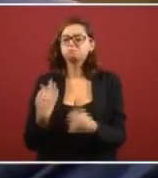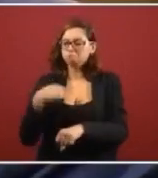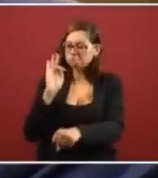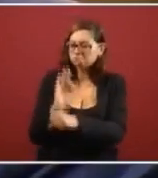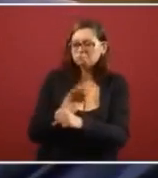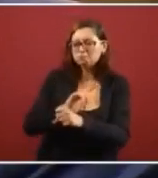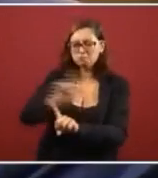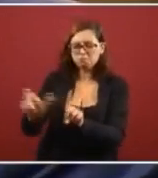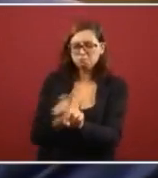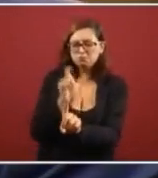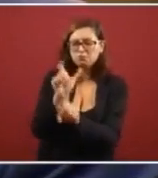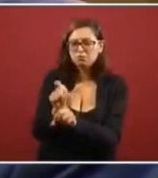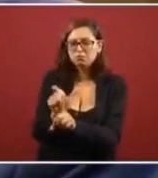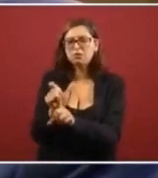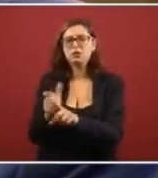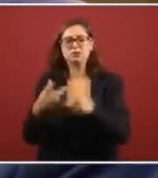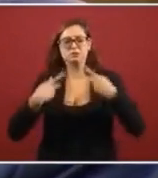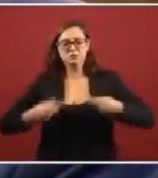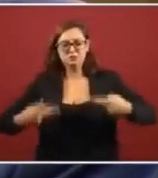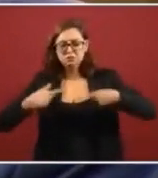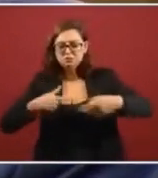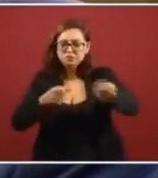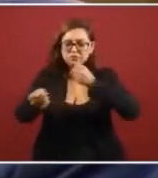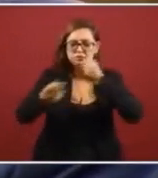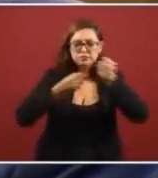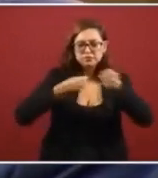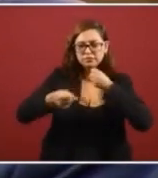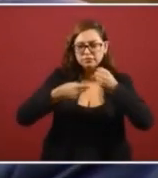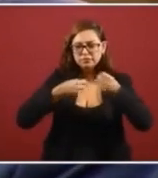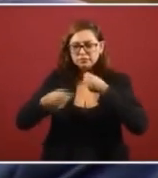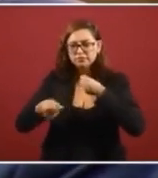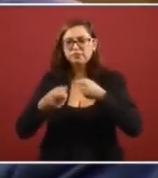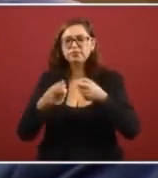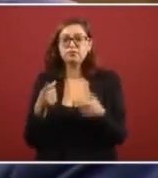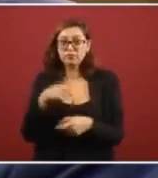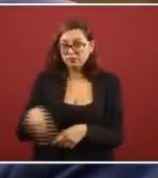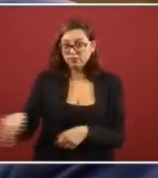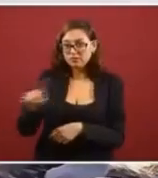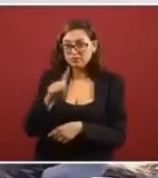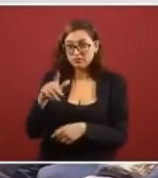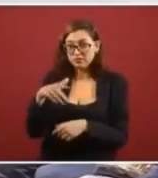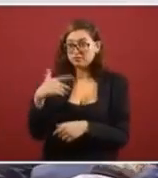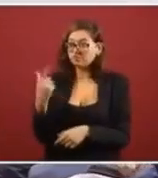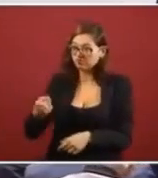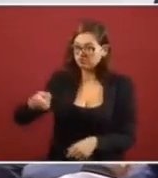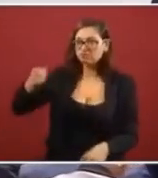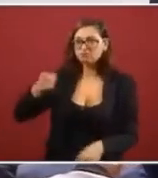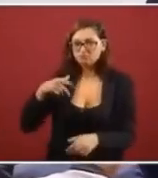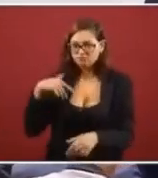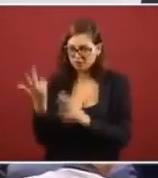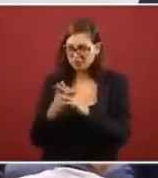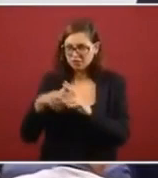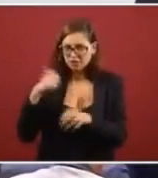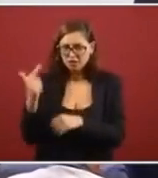and we're giving protection to newspaper people that were threatened